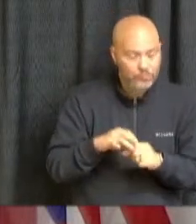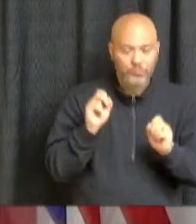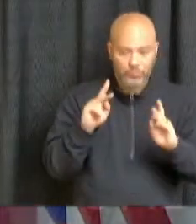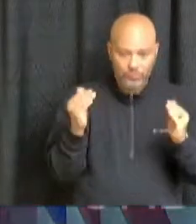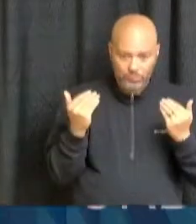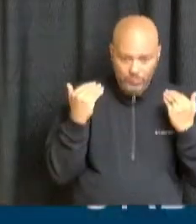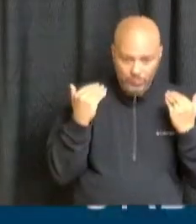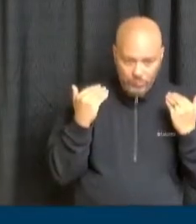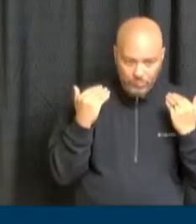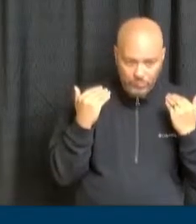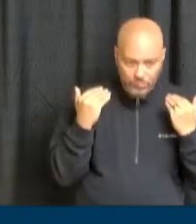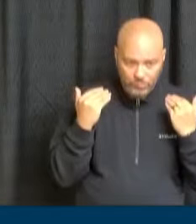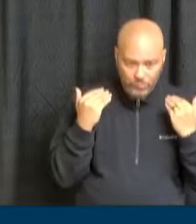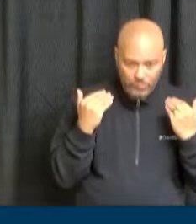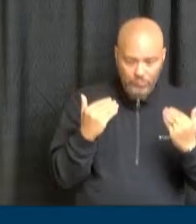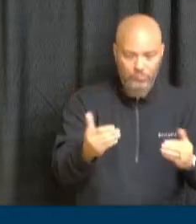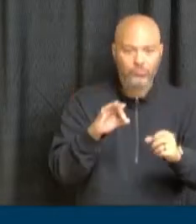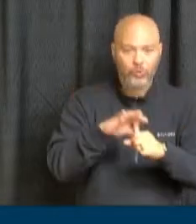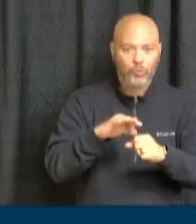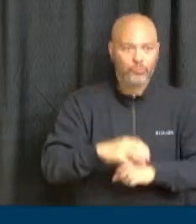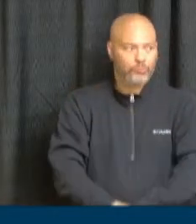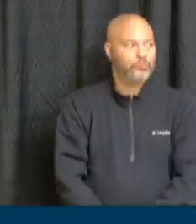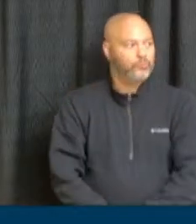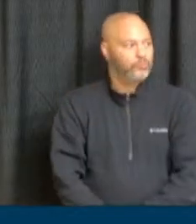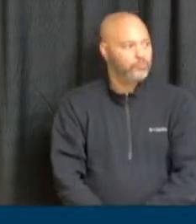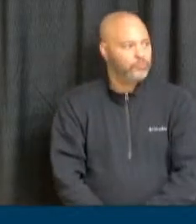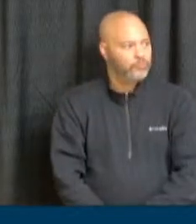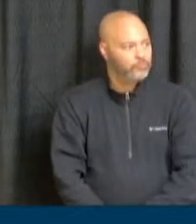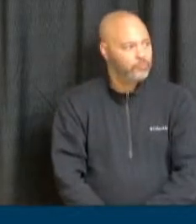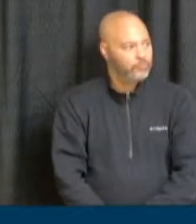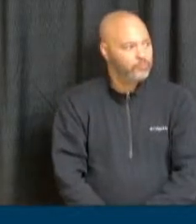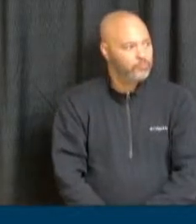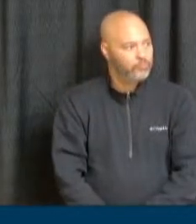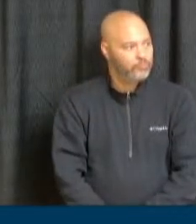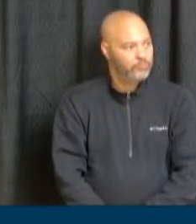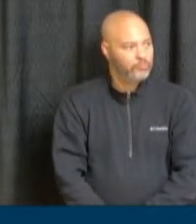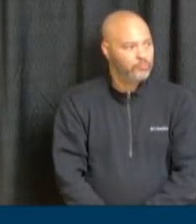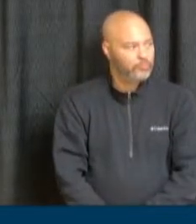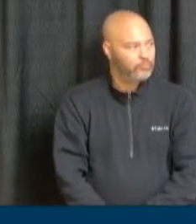All members, please cast your vote.